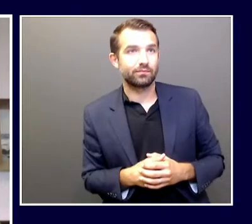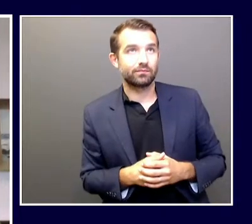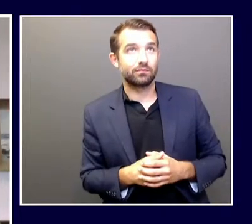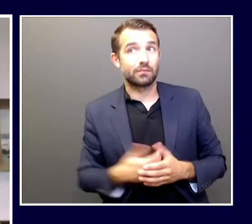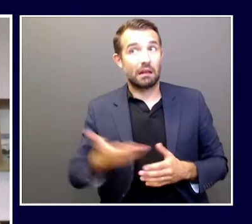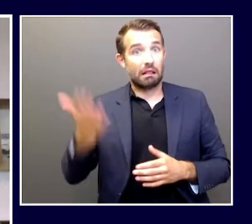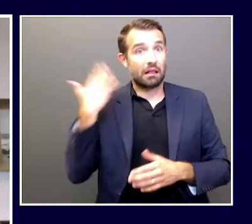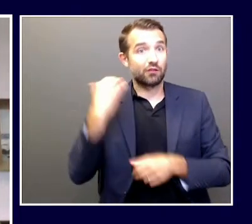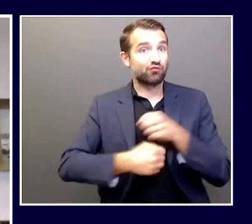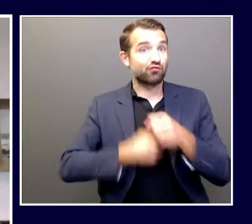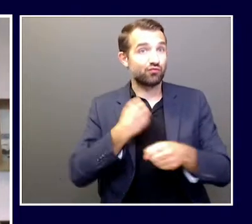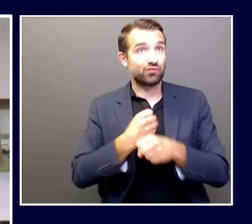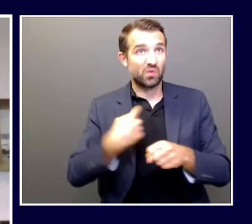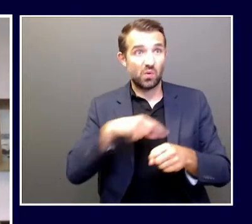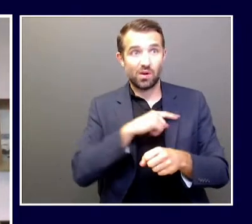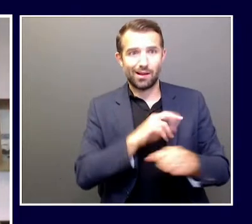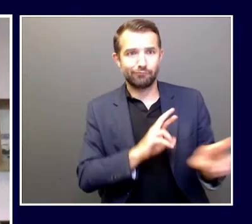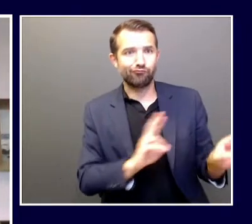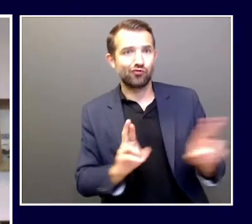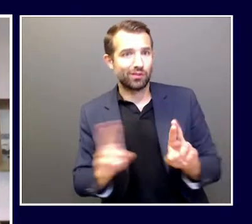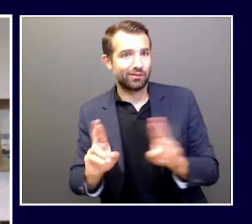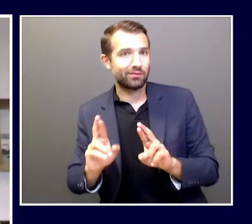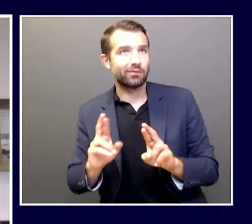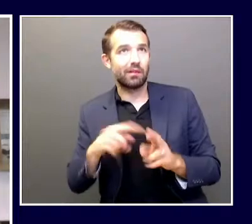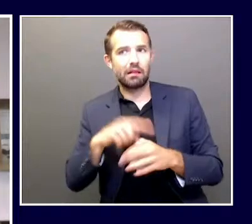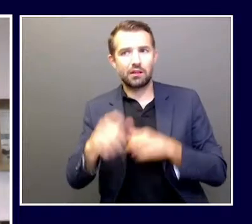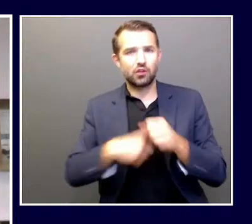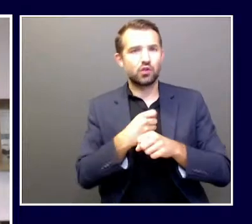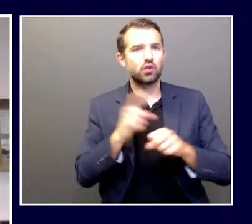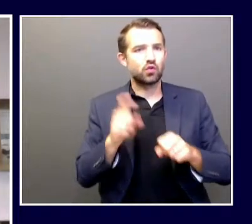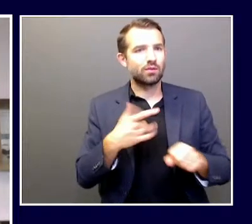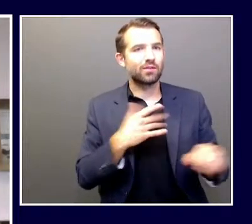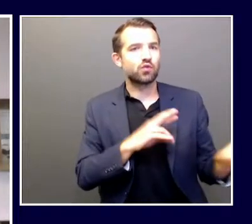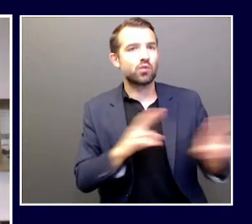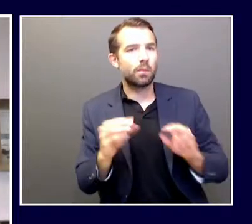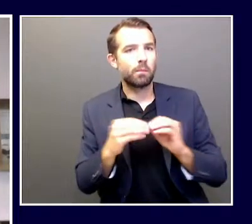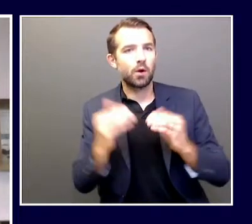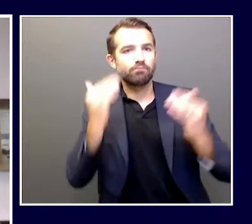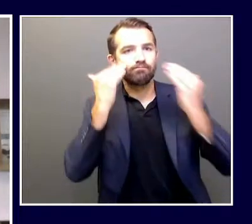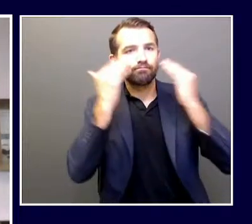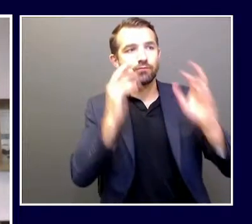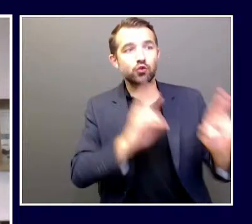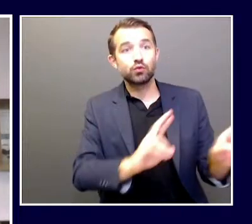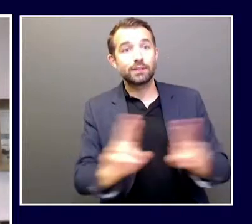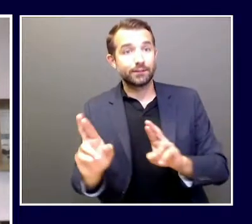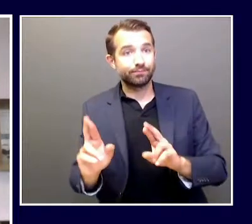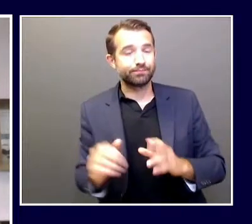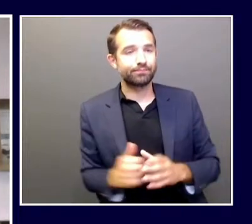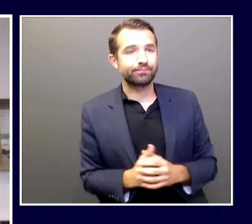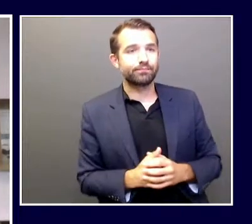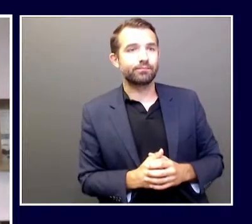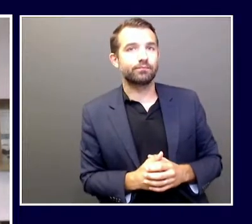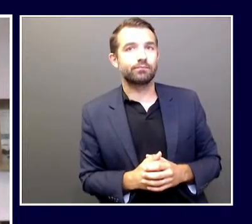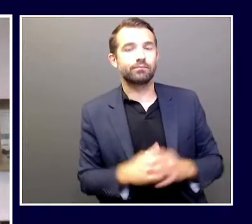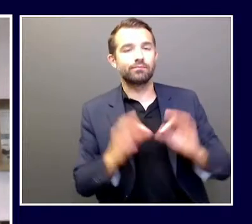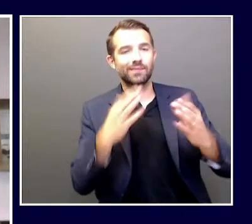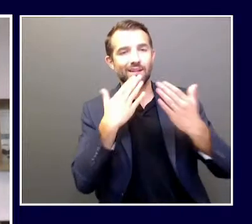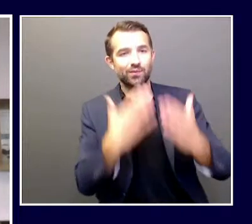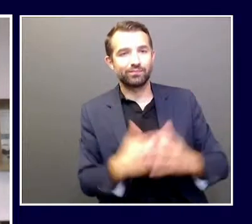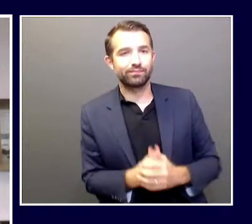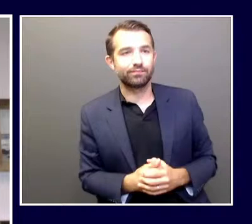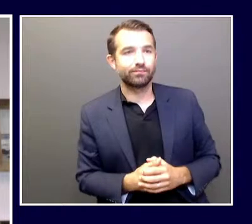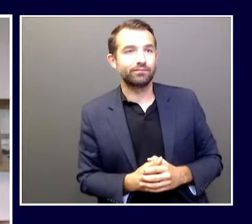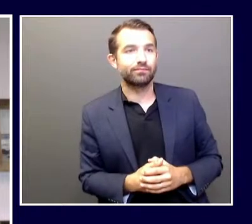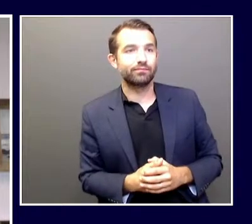nimble. Great, thank you. Thanks, Allegra. And thanks all to everyone who's taken some time out of our afternoon to